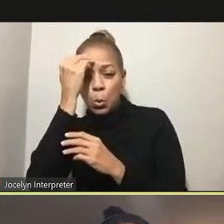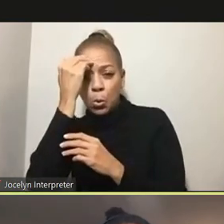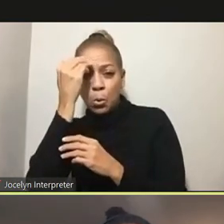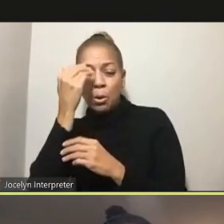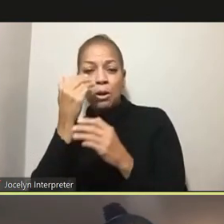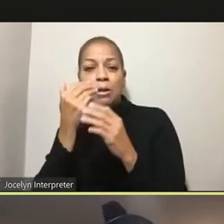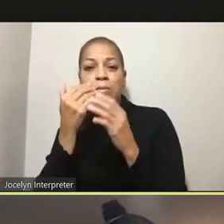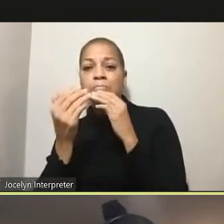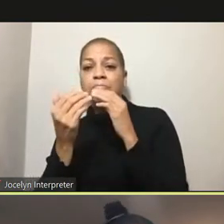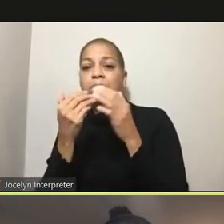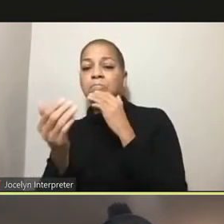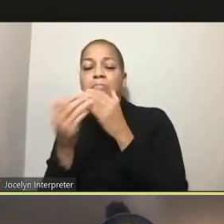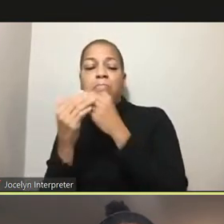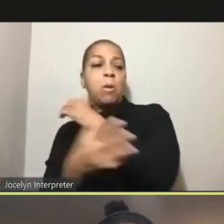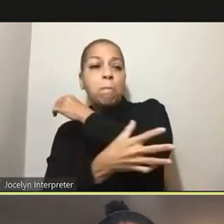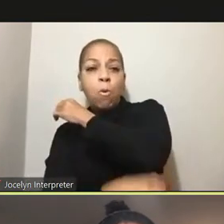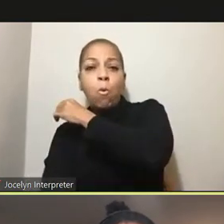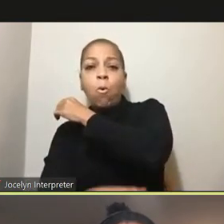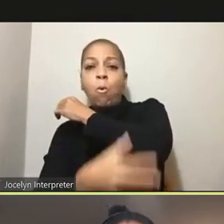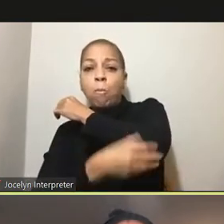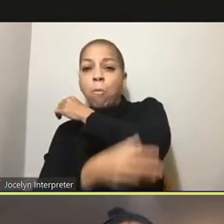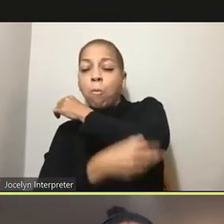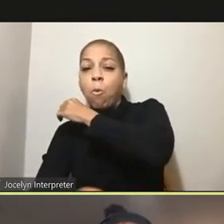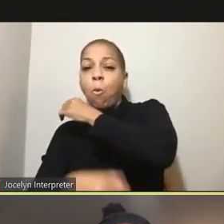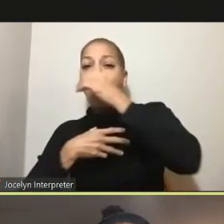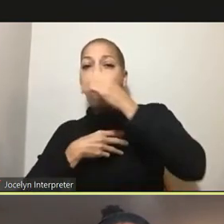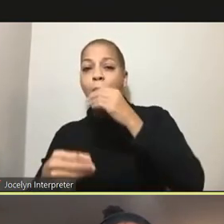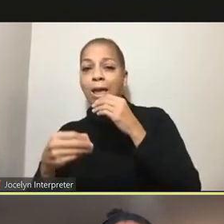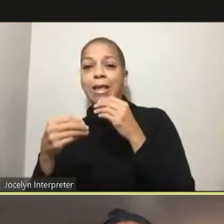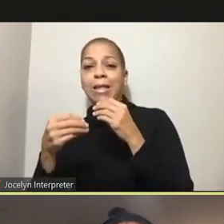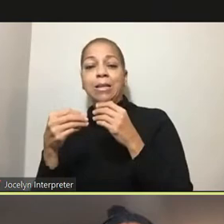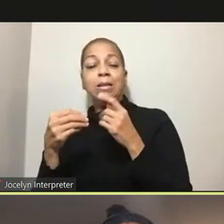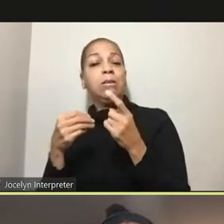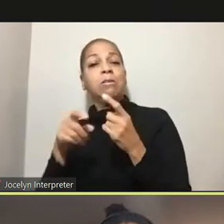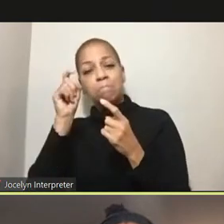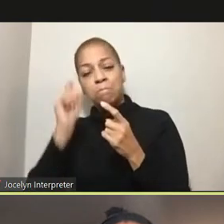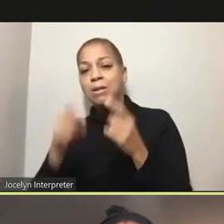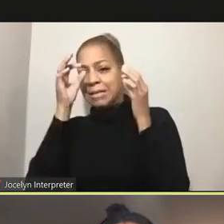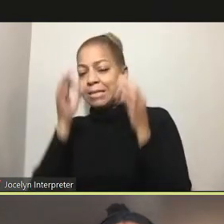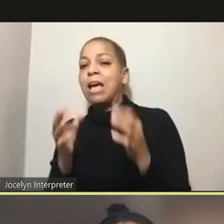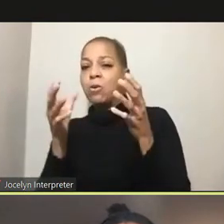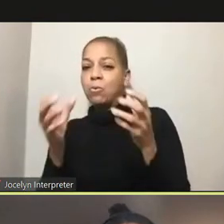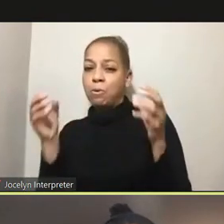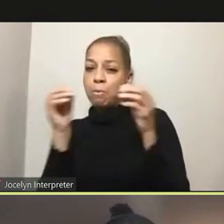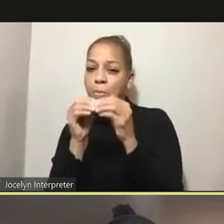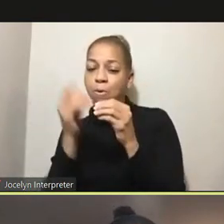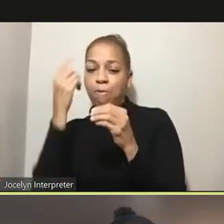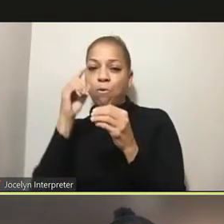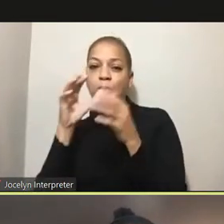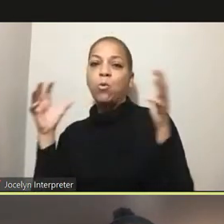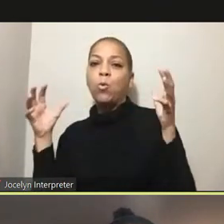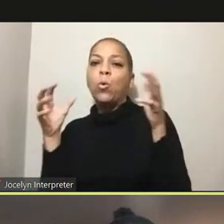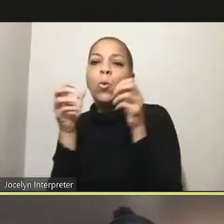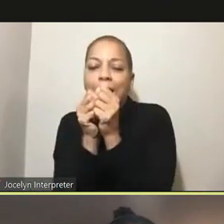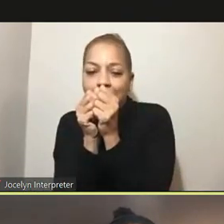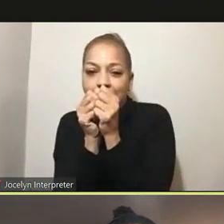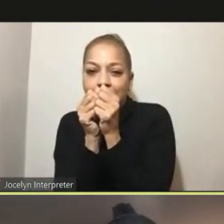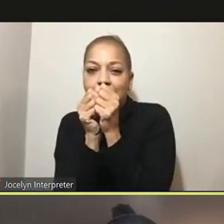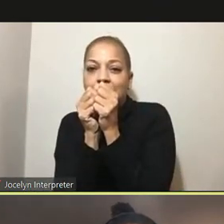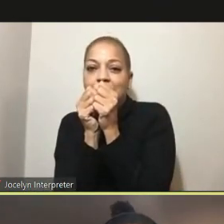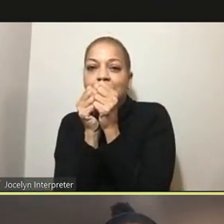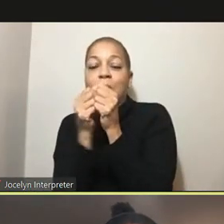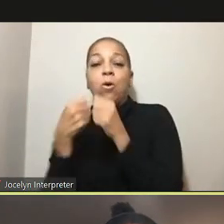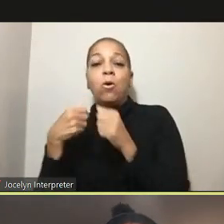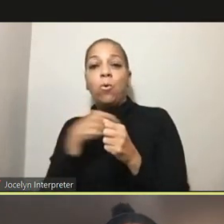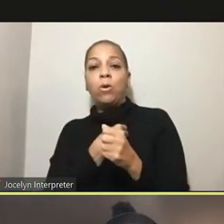poor white brethren, you have to decide that you want more for this collective that is now, we are